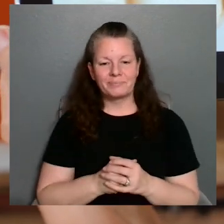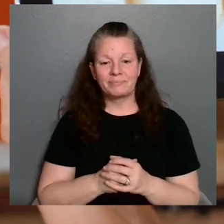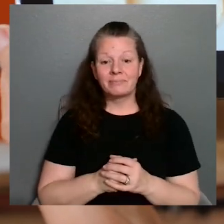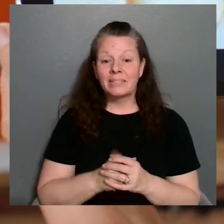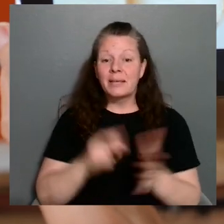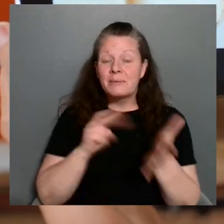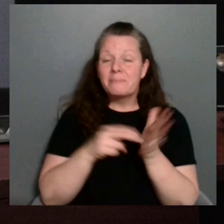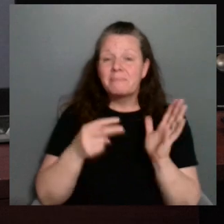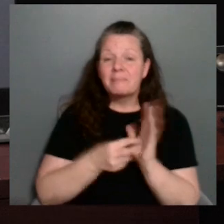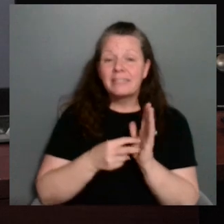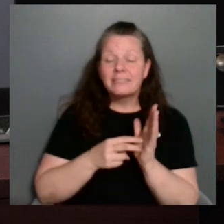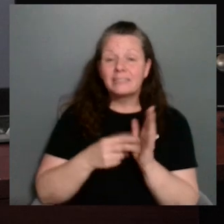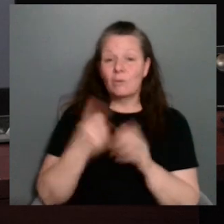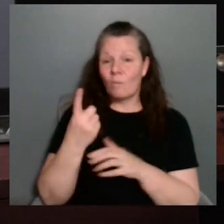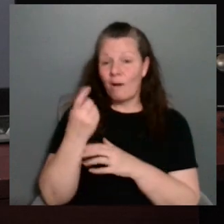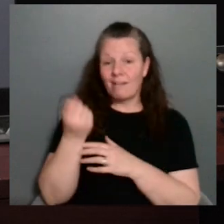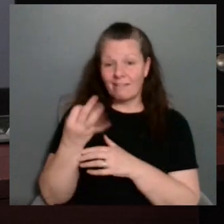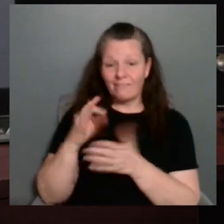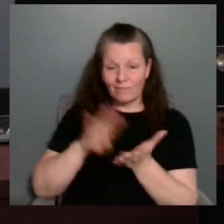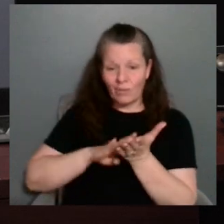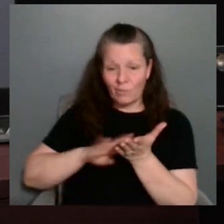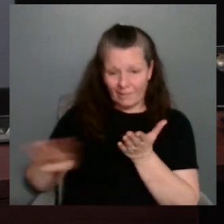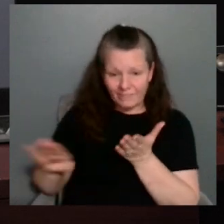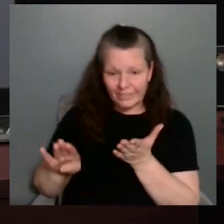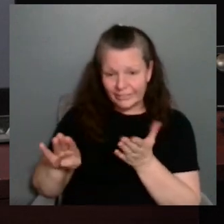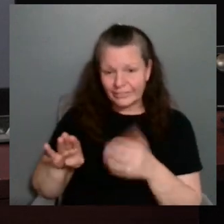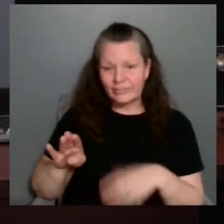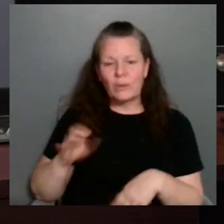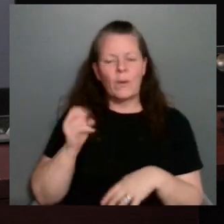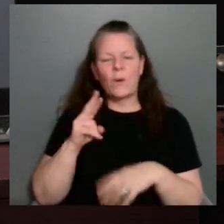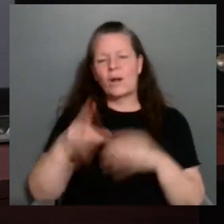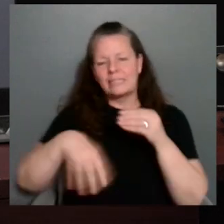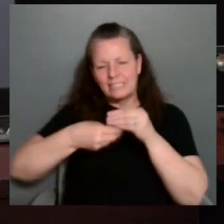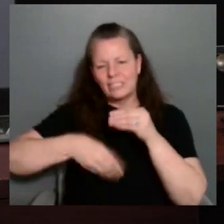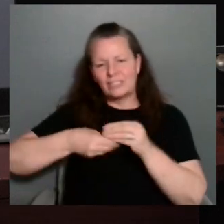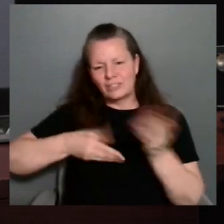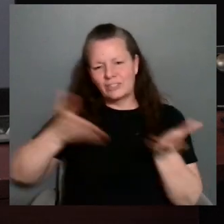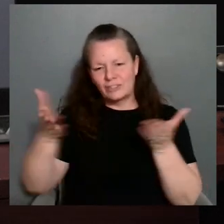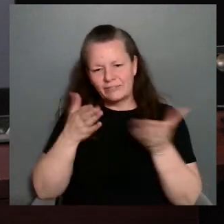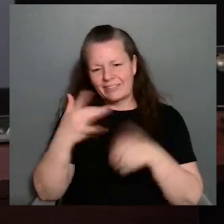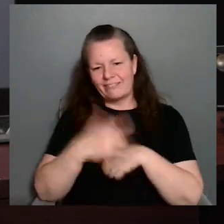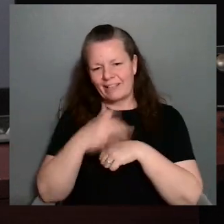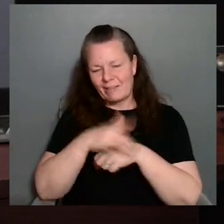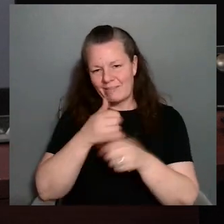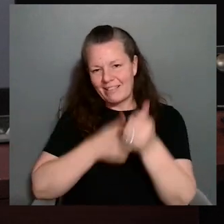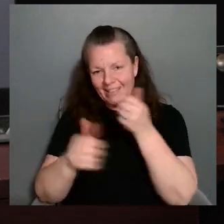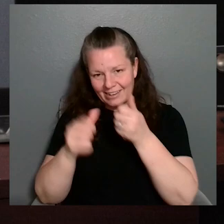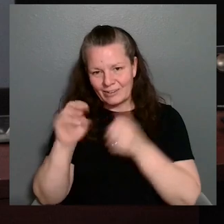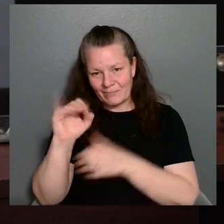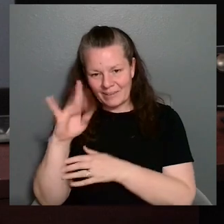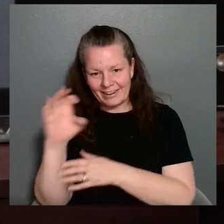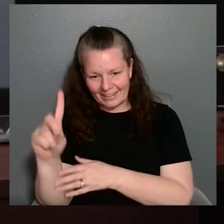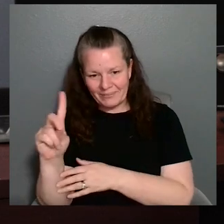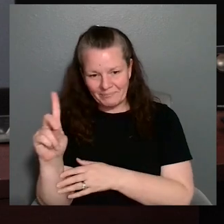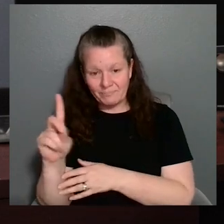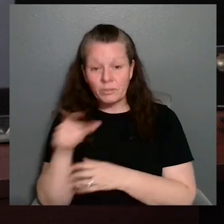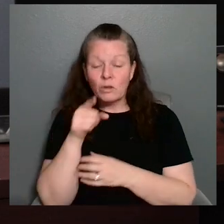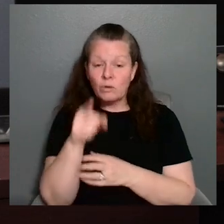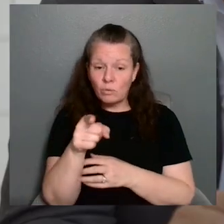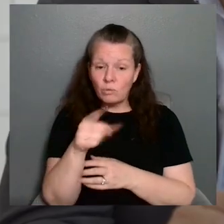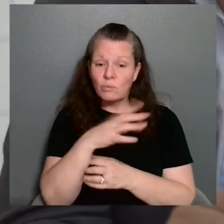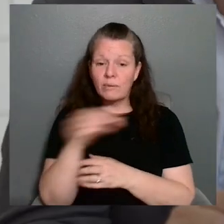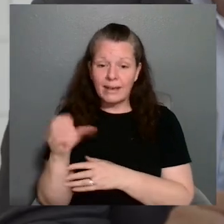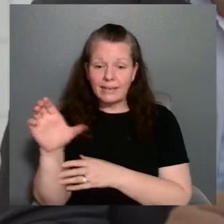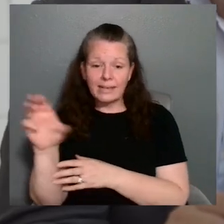you need. This means one of the waivers or additional services available under